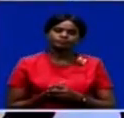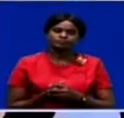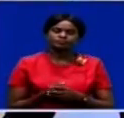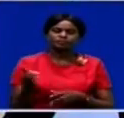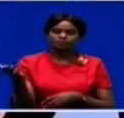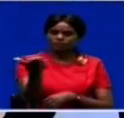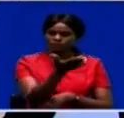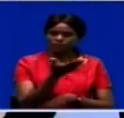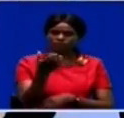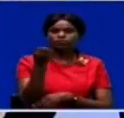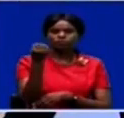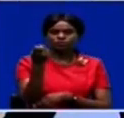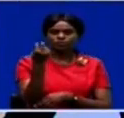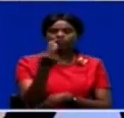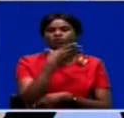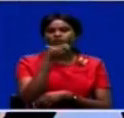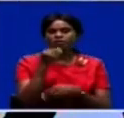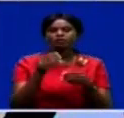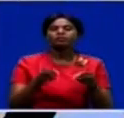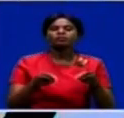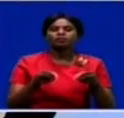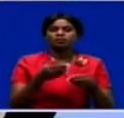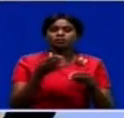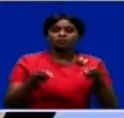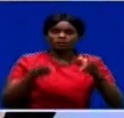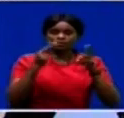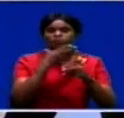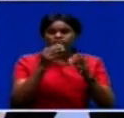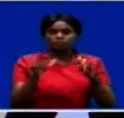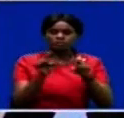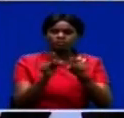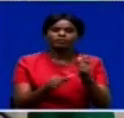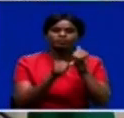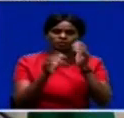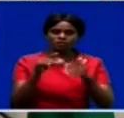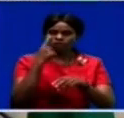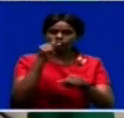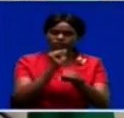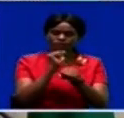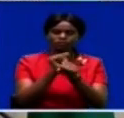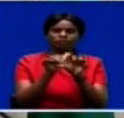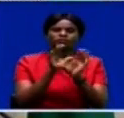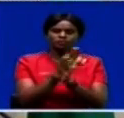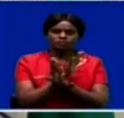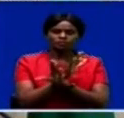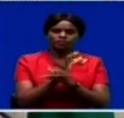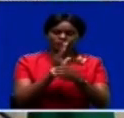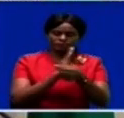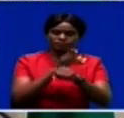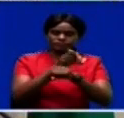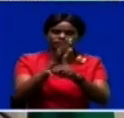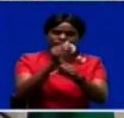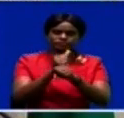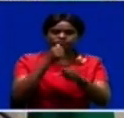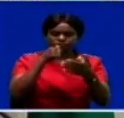These are the 12 high commissioners and ambassadors designated to Zambia. Speaking after receiving the letters, President